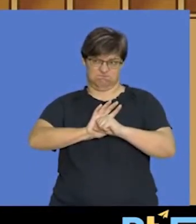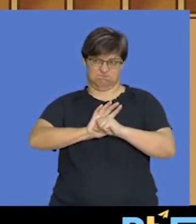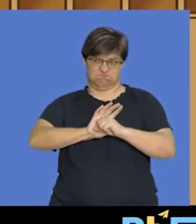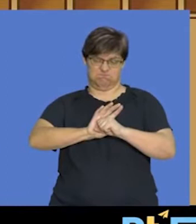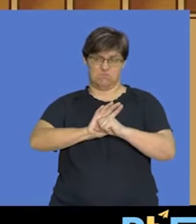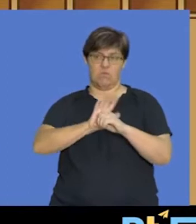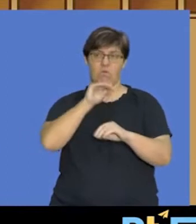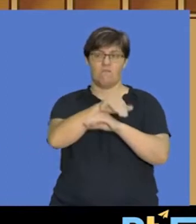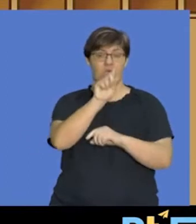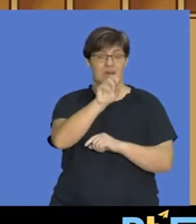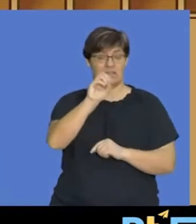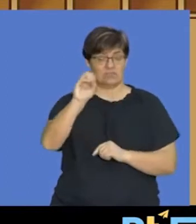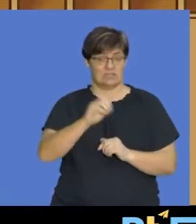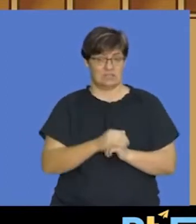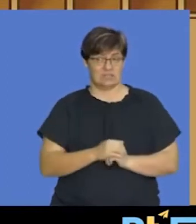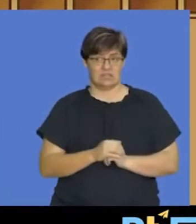now got over 100.